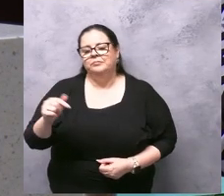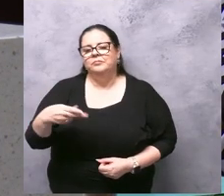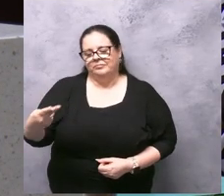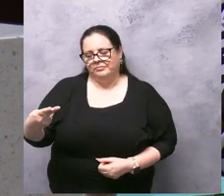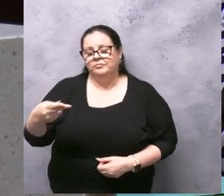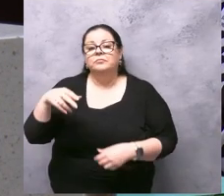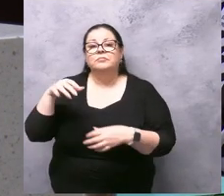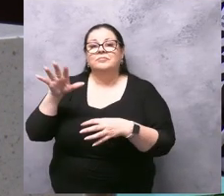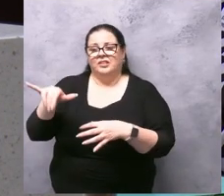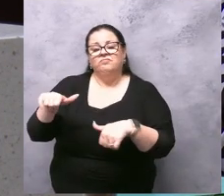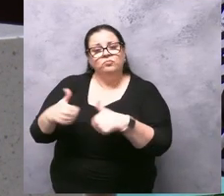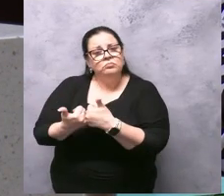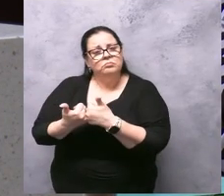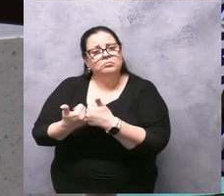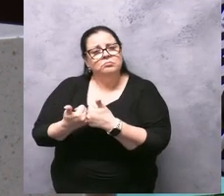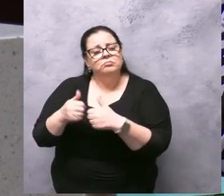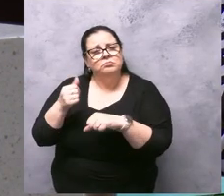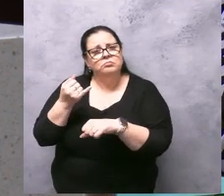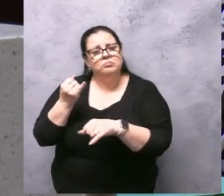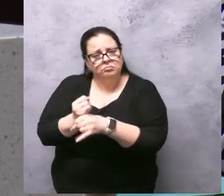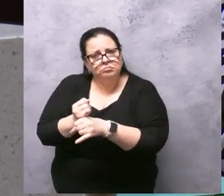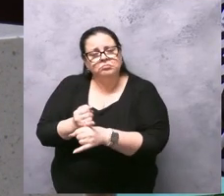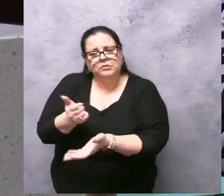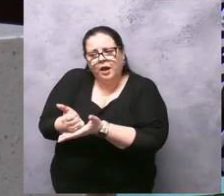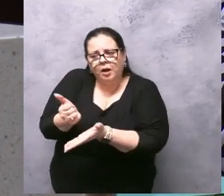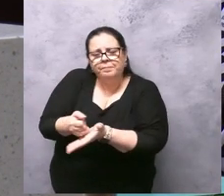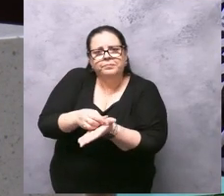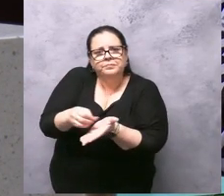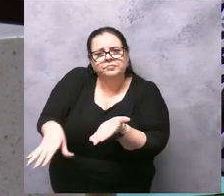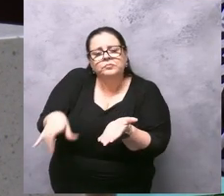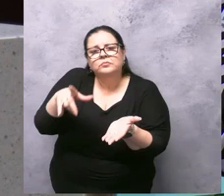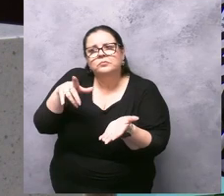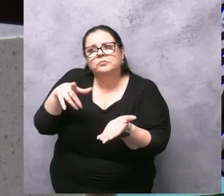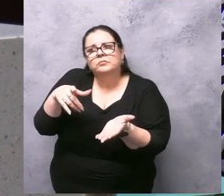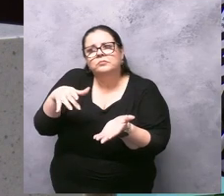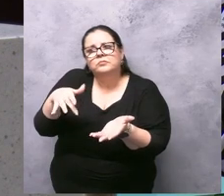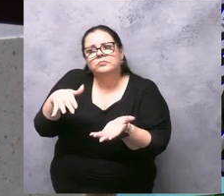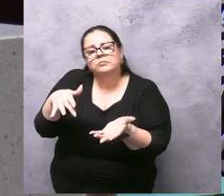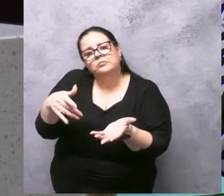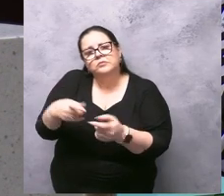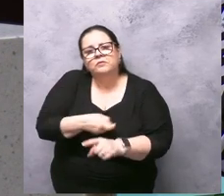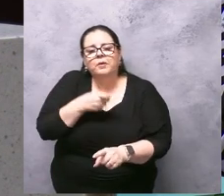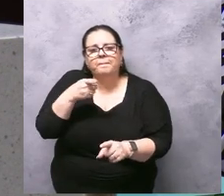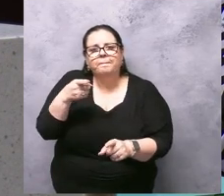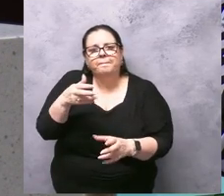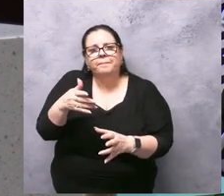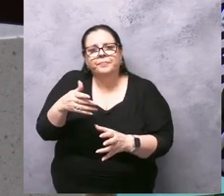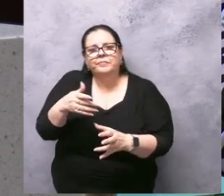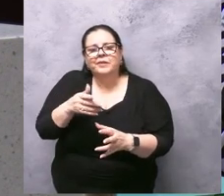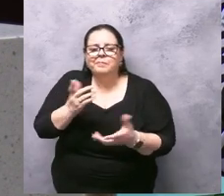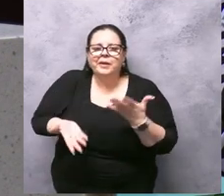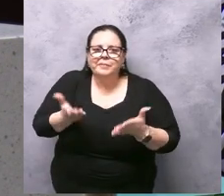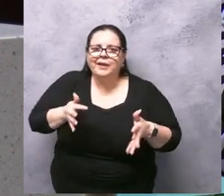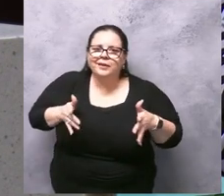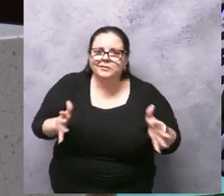That is a challenging campus that helps students from somebody that's having anxiety